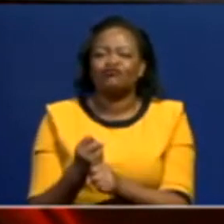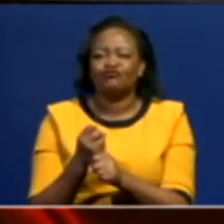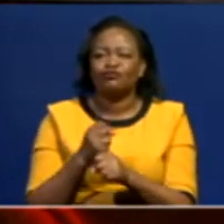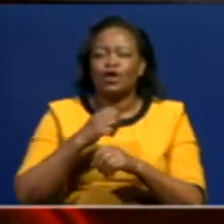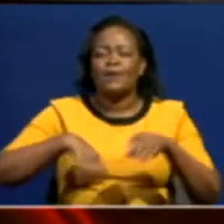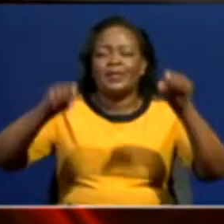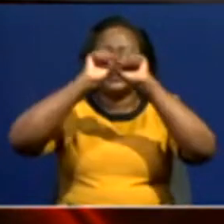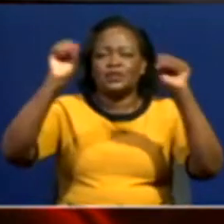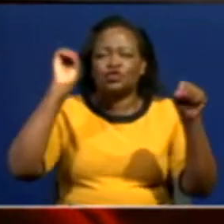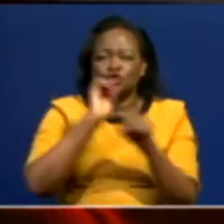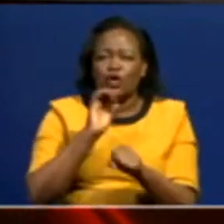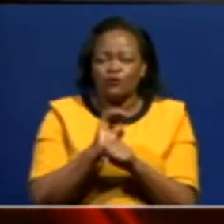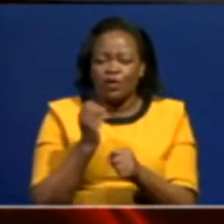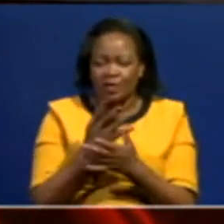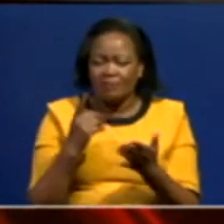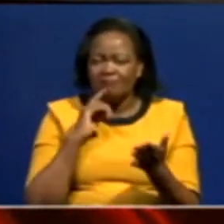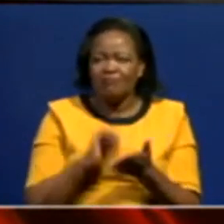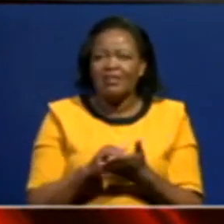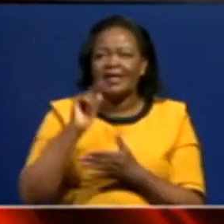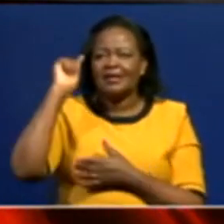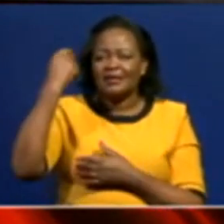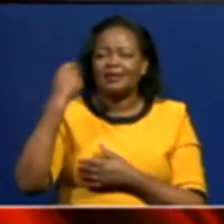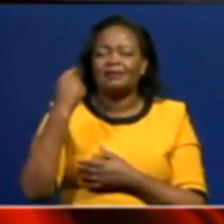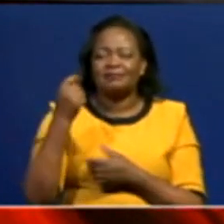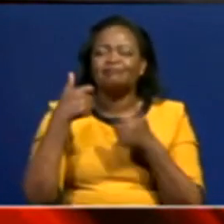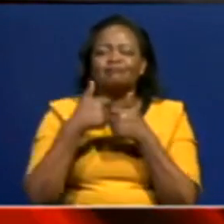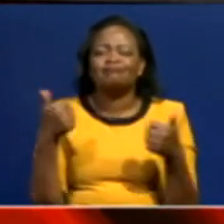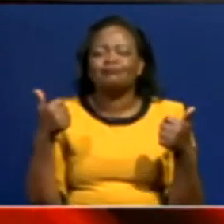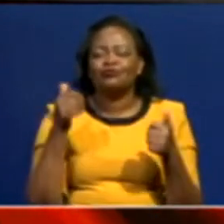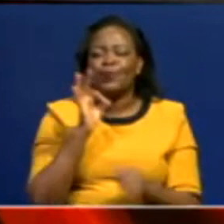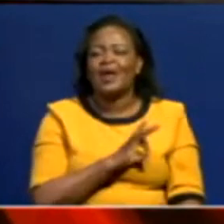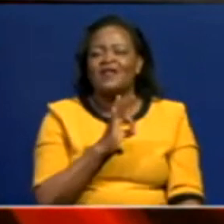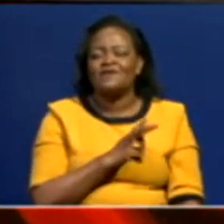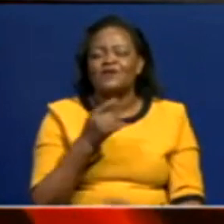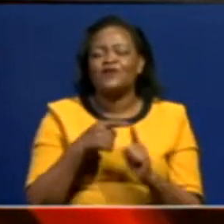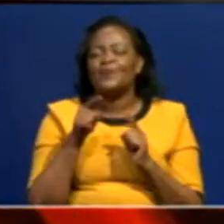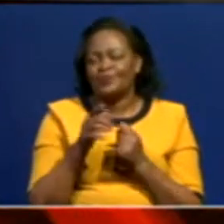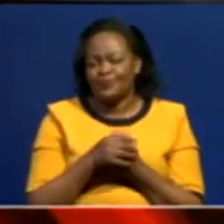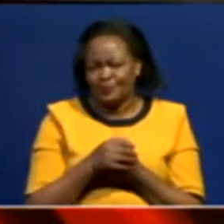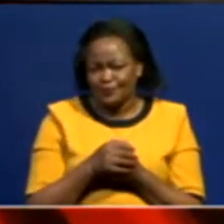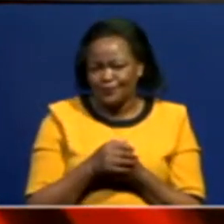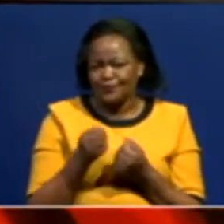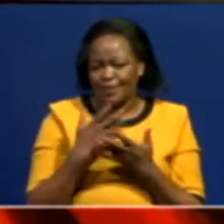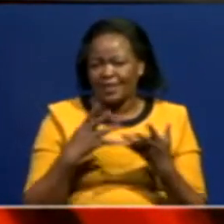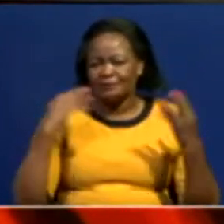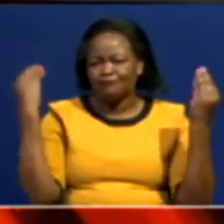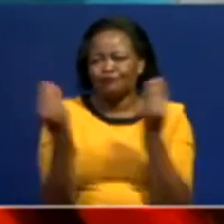on Commodities Exchange Phyllis Kandie says Kenya stands at a better place to benefit from a functioning commodities